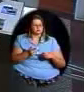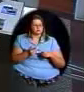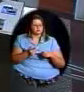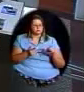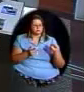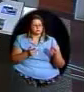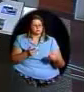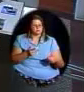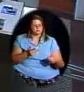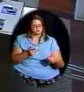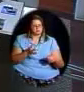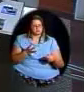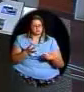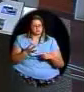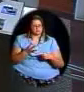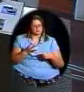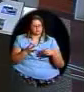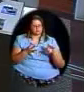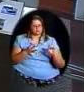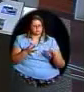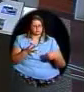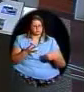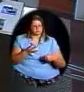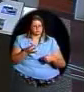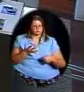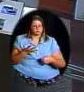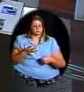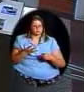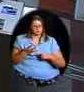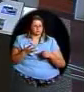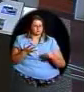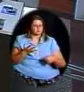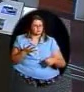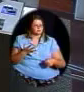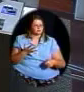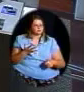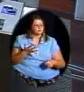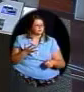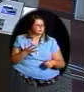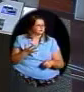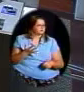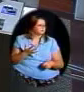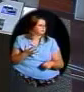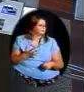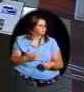Mr. Poland? Yes. Mrs. Wilhelm? Yes. Mr. Churchman? Yes.